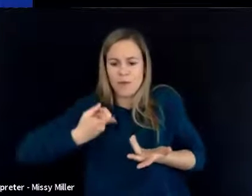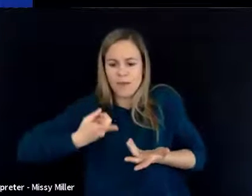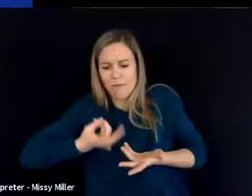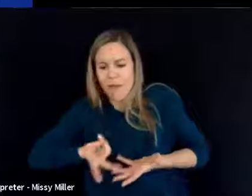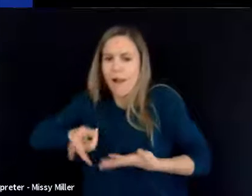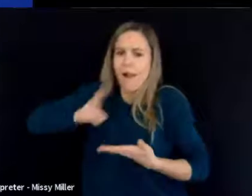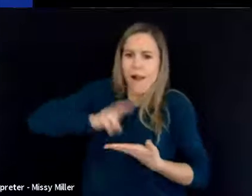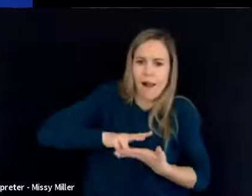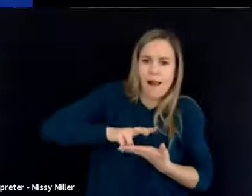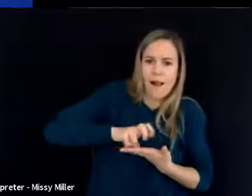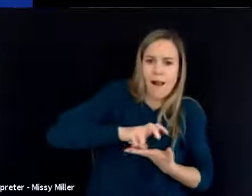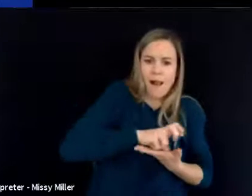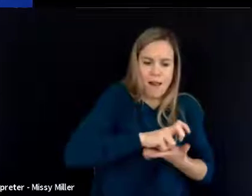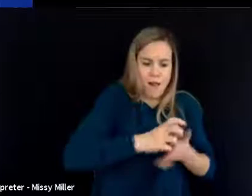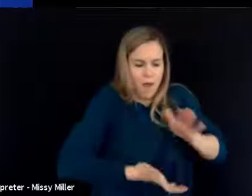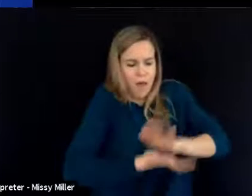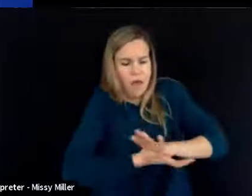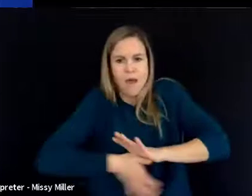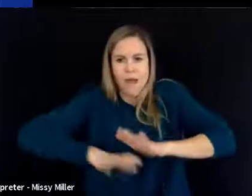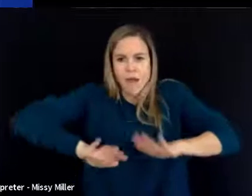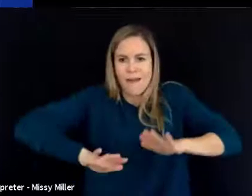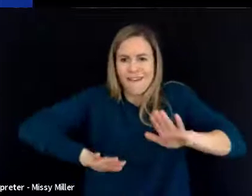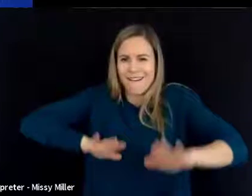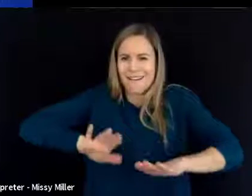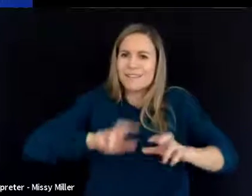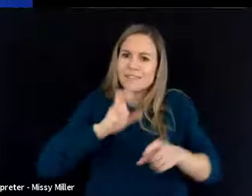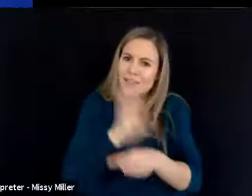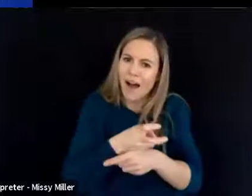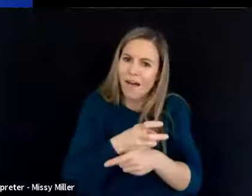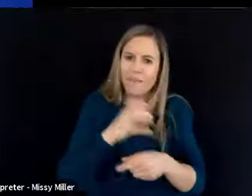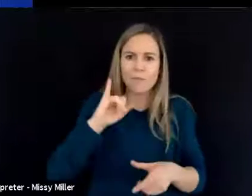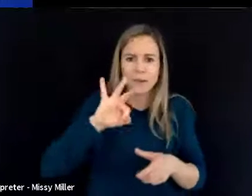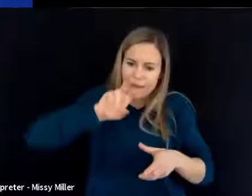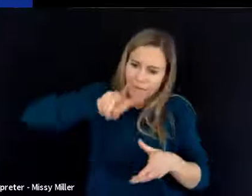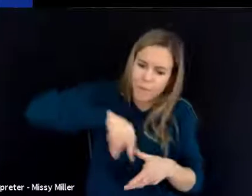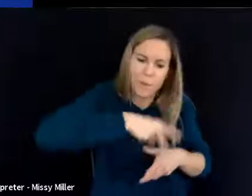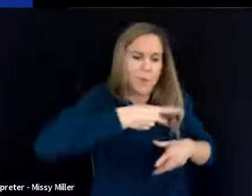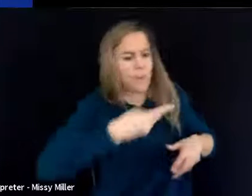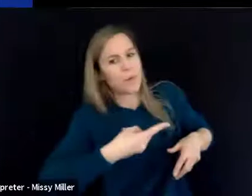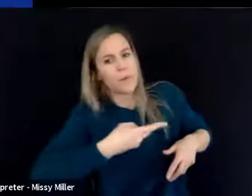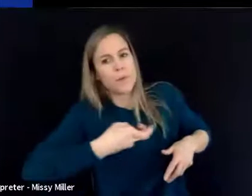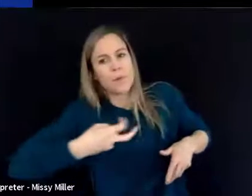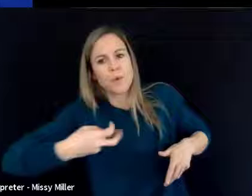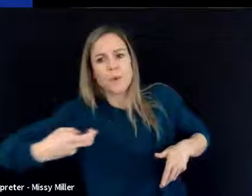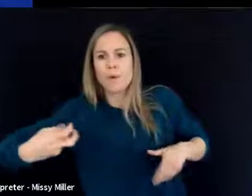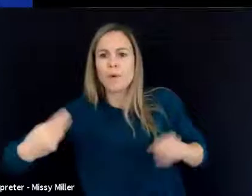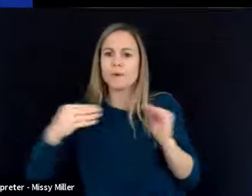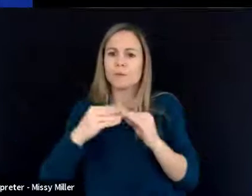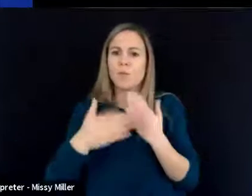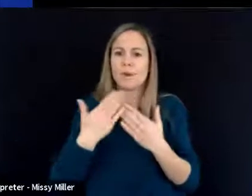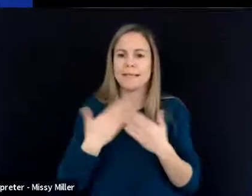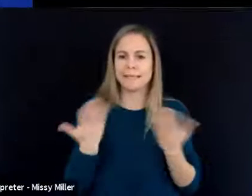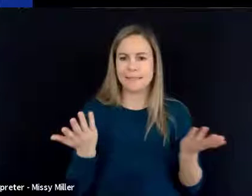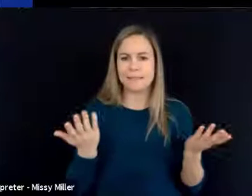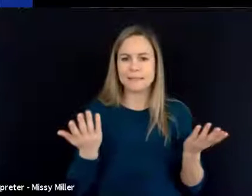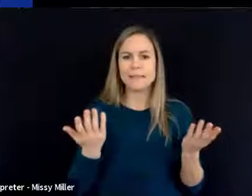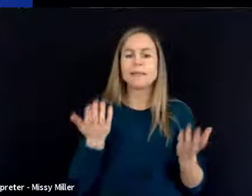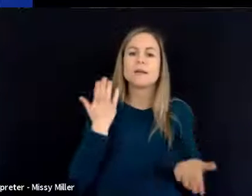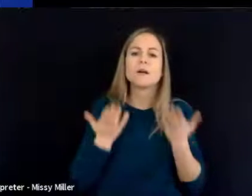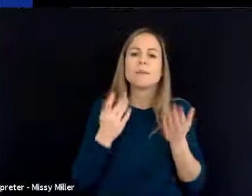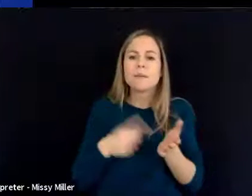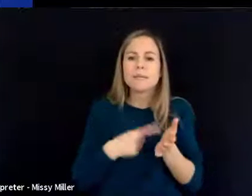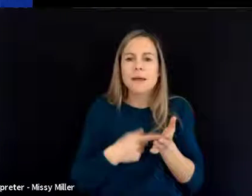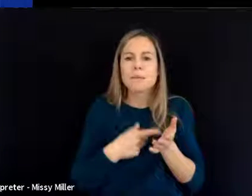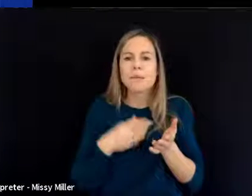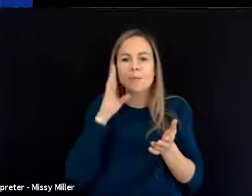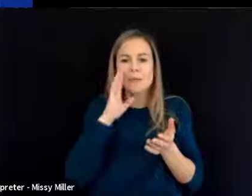bear weight on your hands and knees, and crawl across the floor. They oftentimes also bottom shuffle.